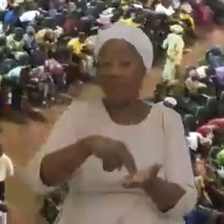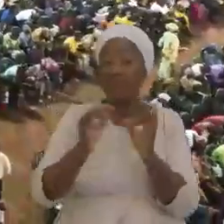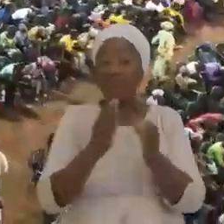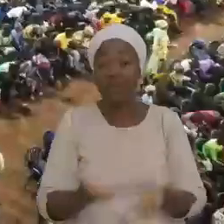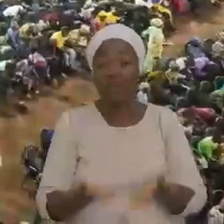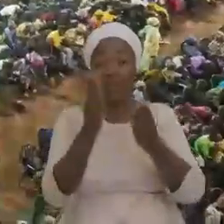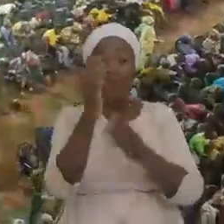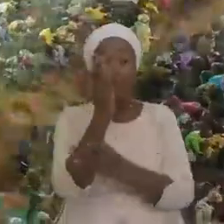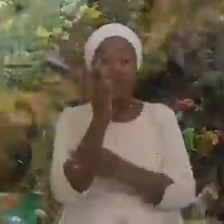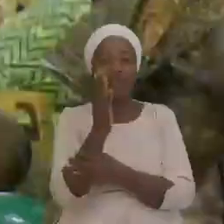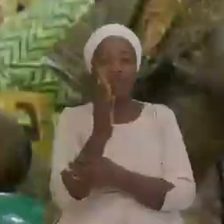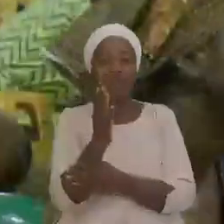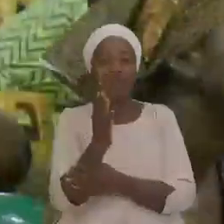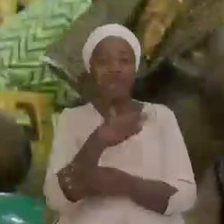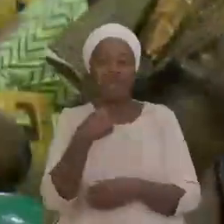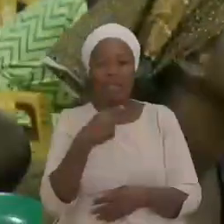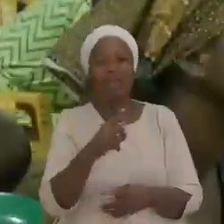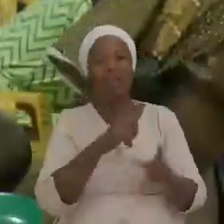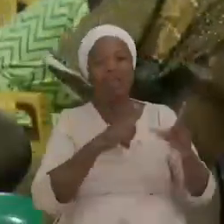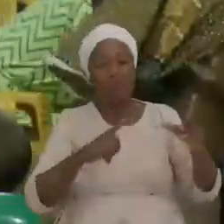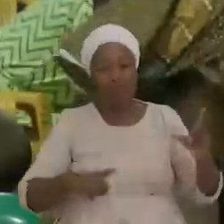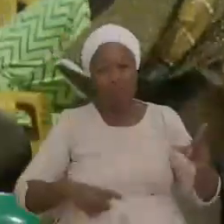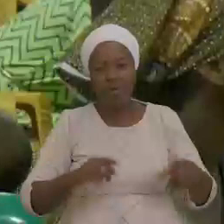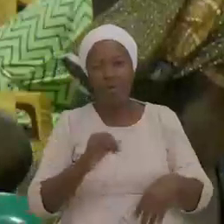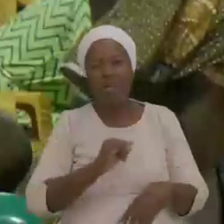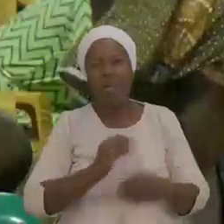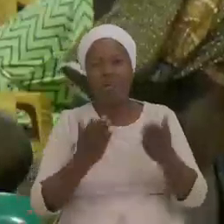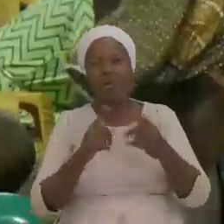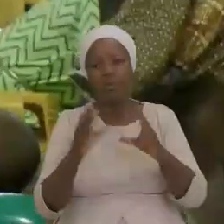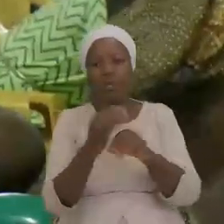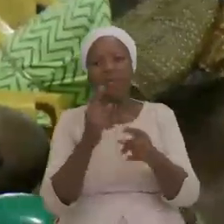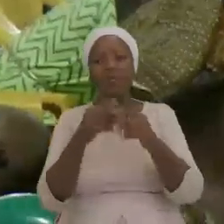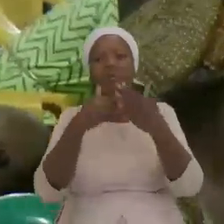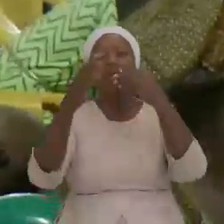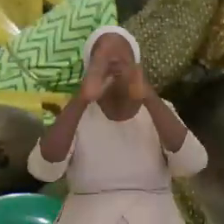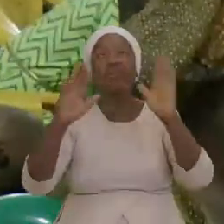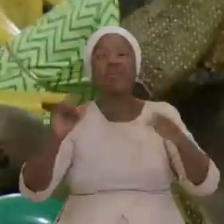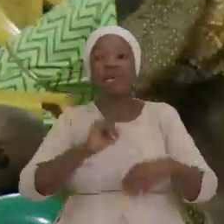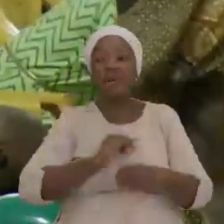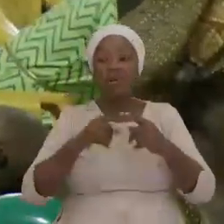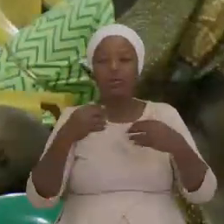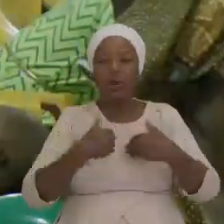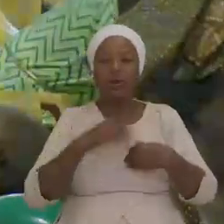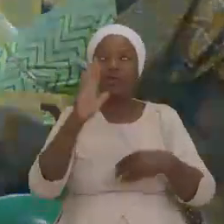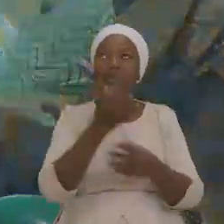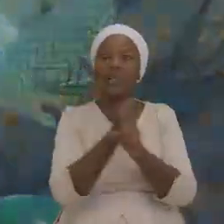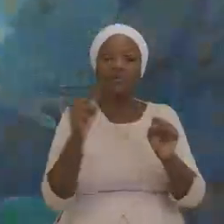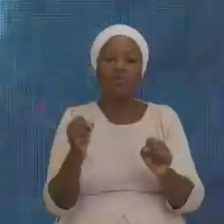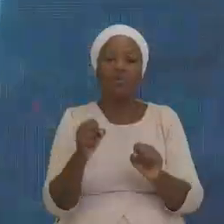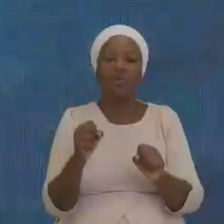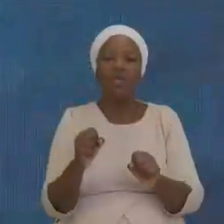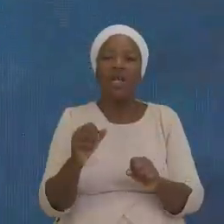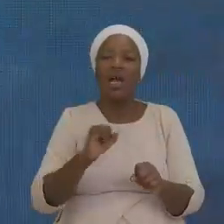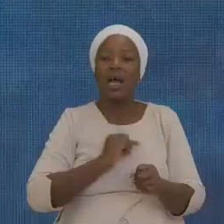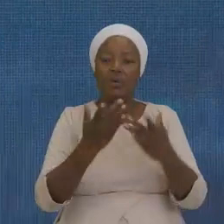hand. You say, Lord, I want to get to heaven. I want to have your salvation. I want to have